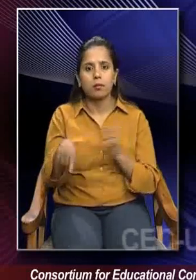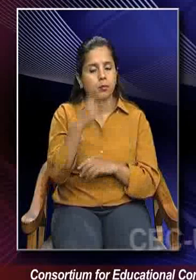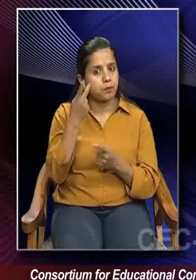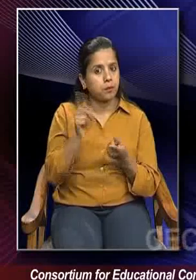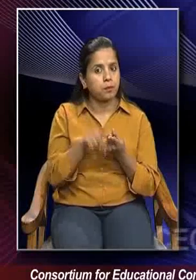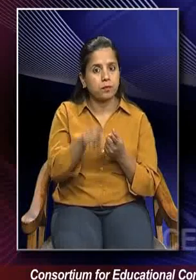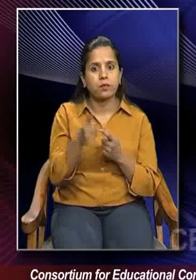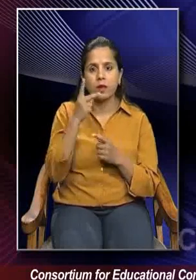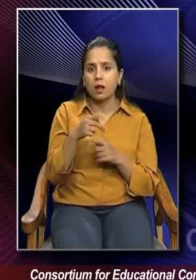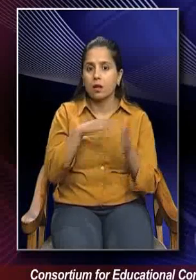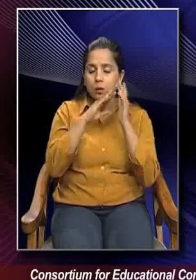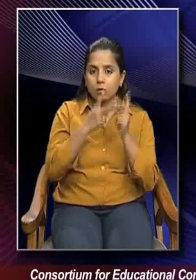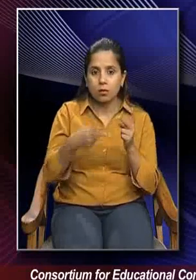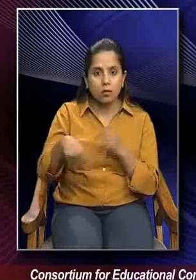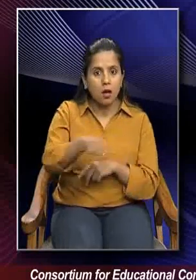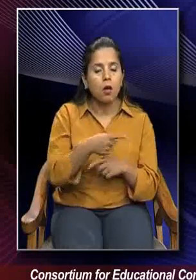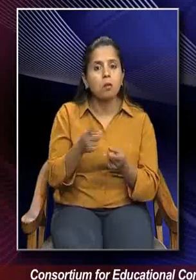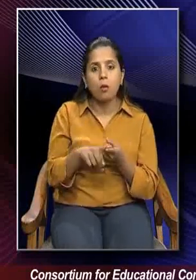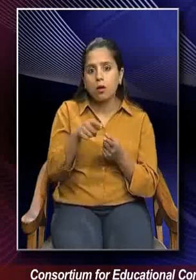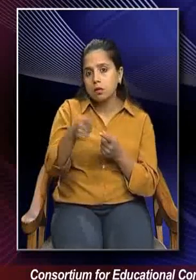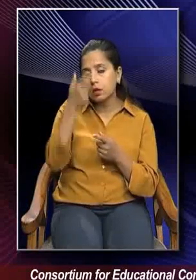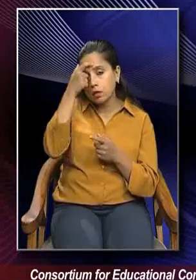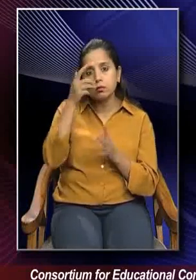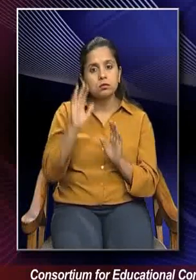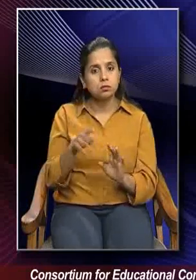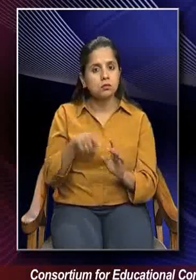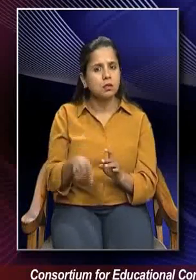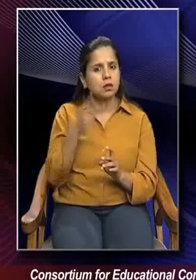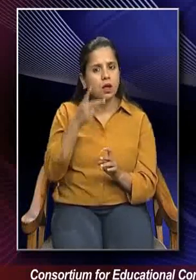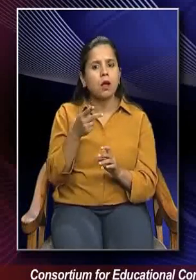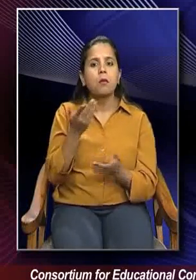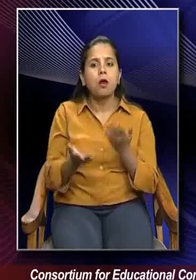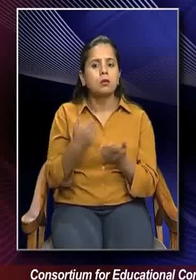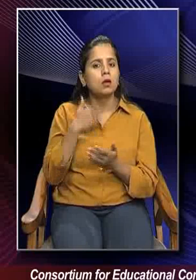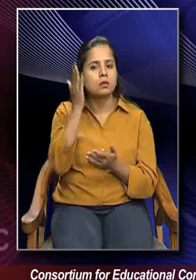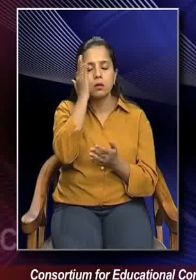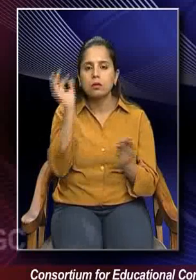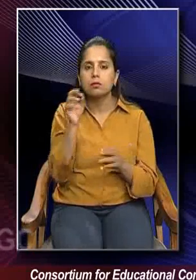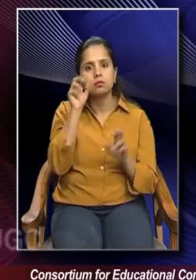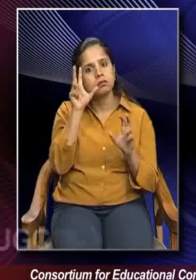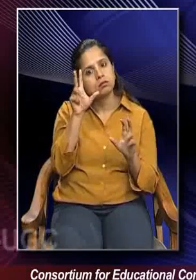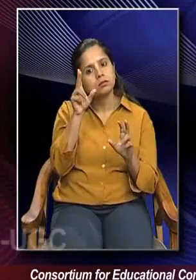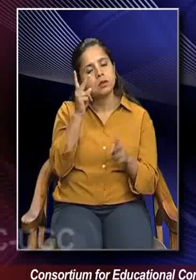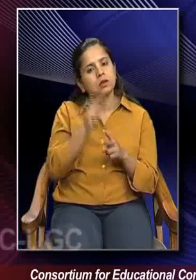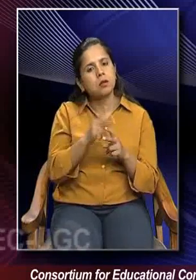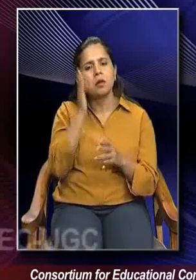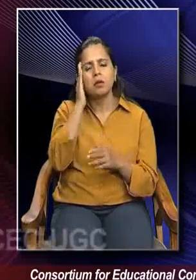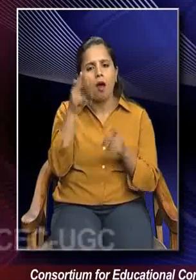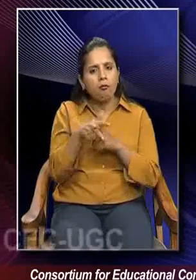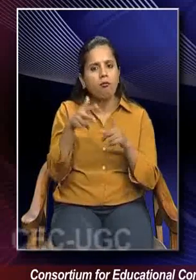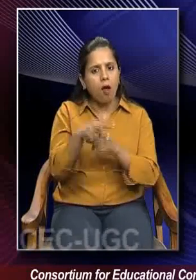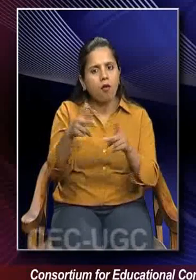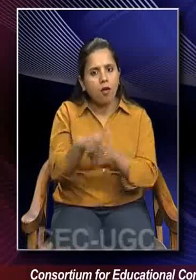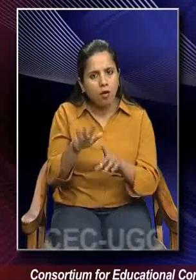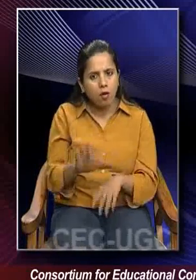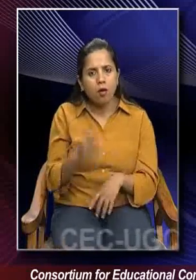the bedtime. This can result in insomnia, fragmented sleep, or